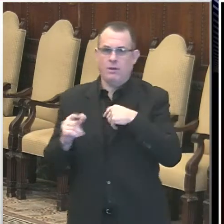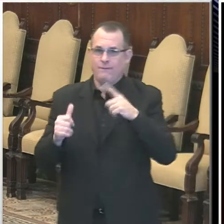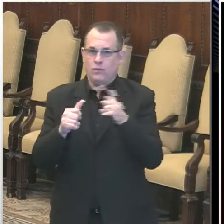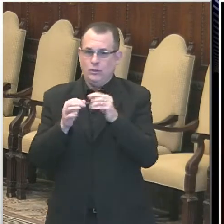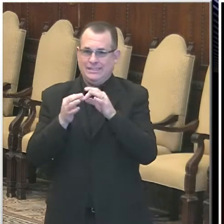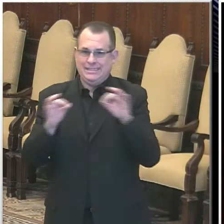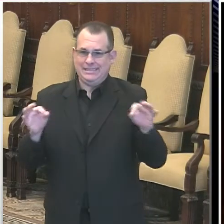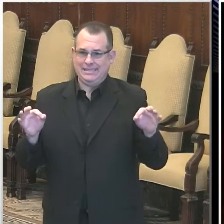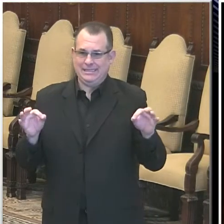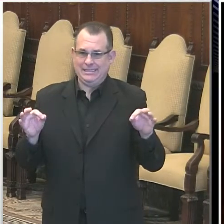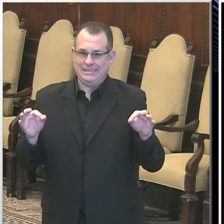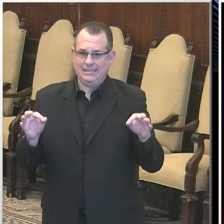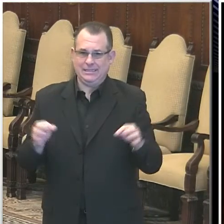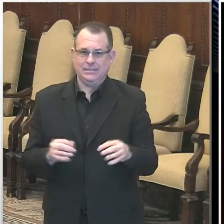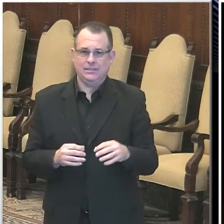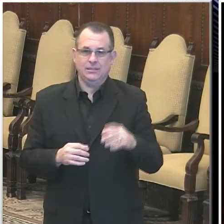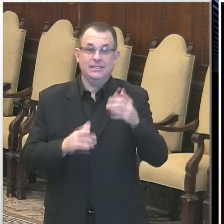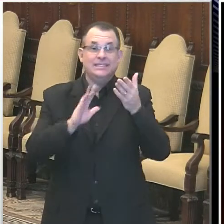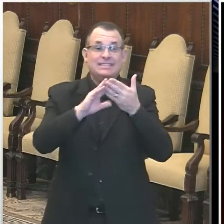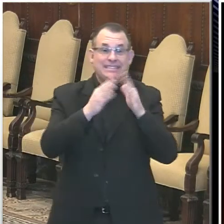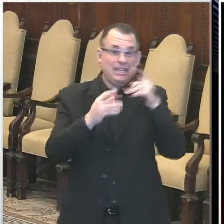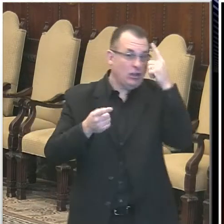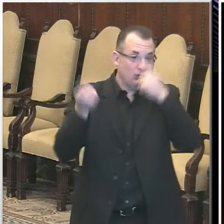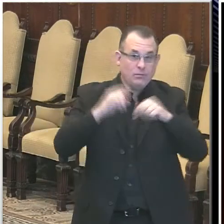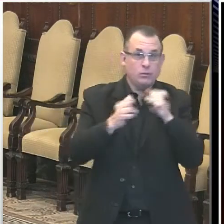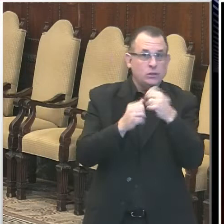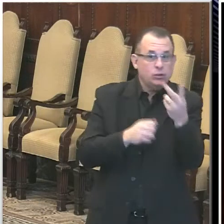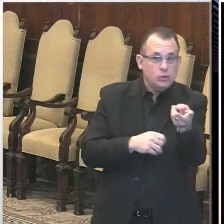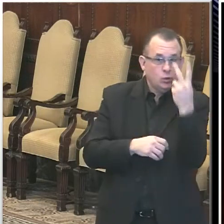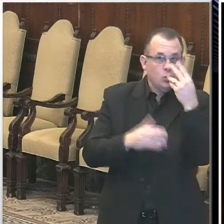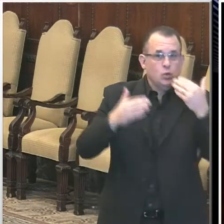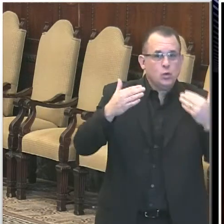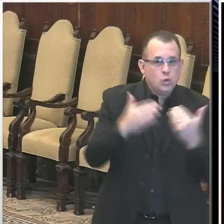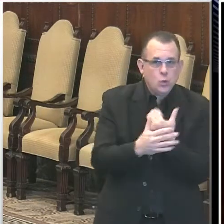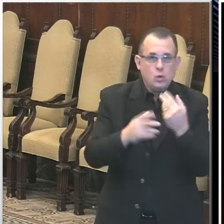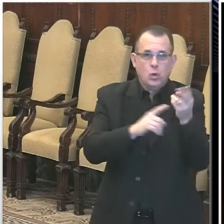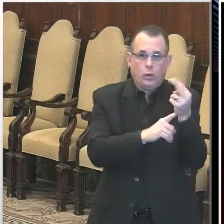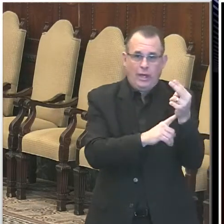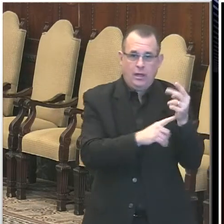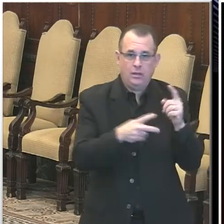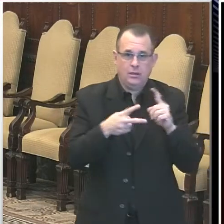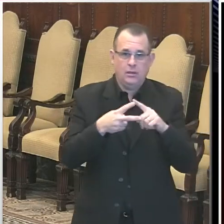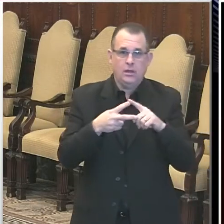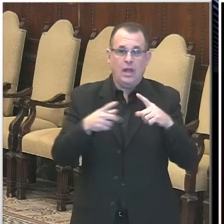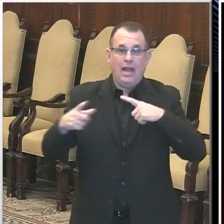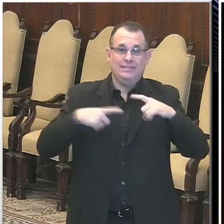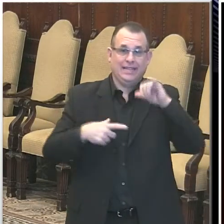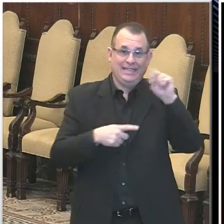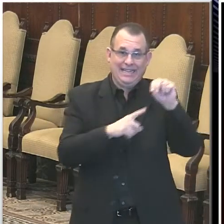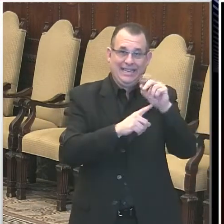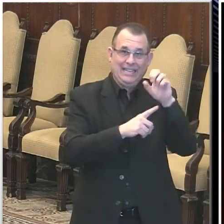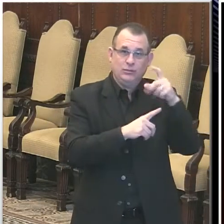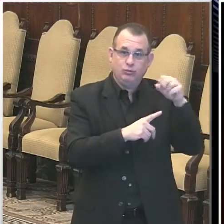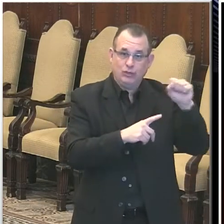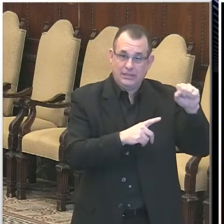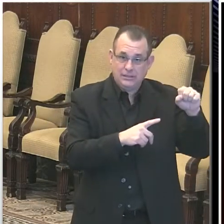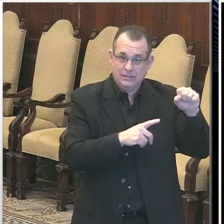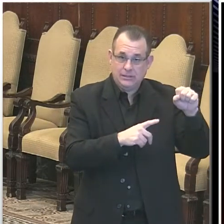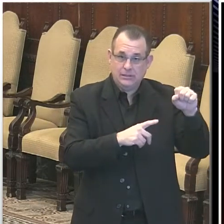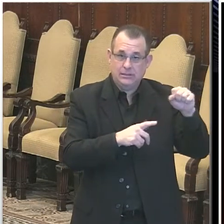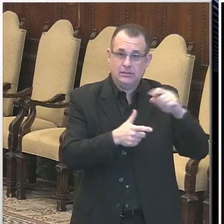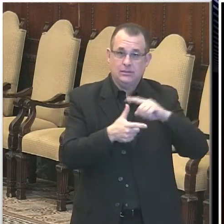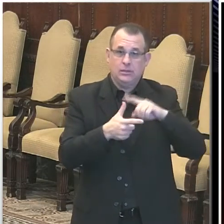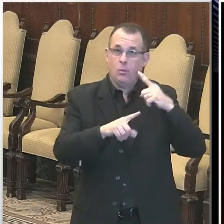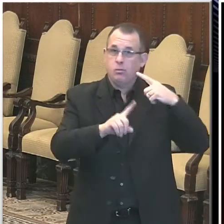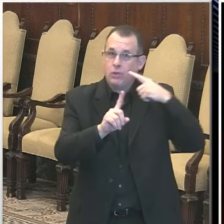with 2 additional hotels for quarantine and isolation. The Holiday Inn Express in Center, in addition to the Holiday Inn Express in